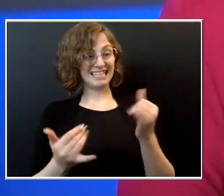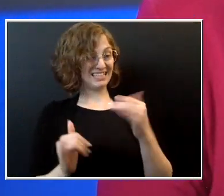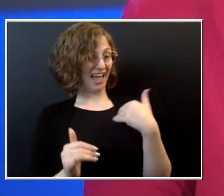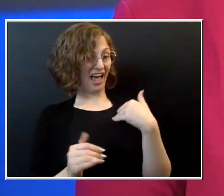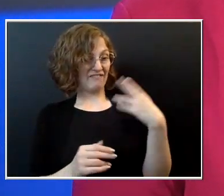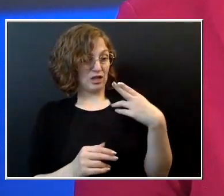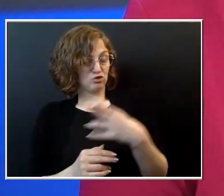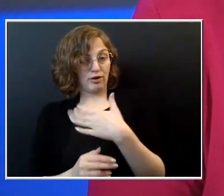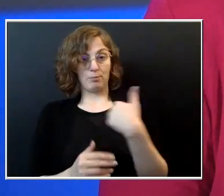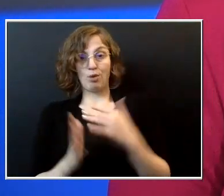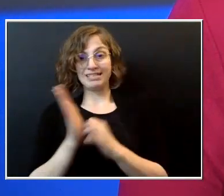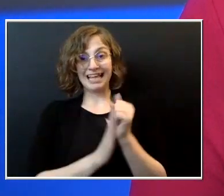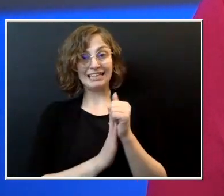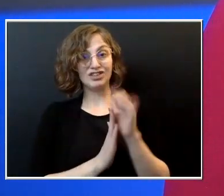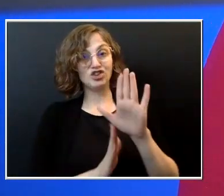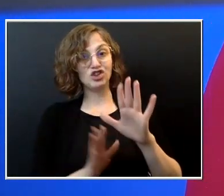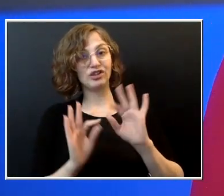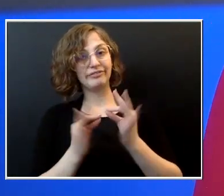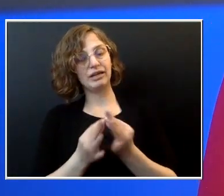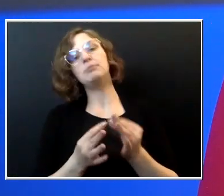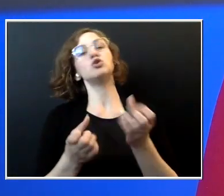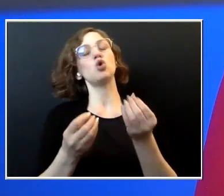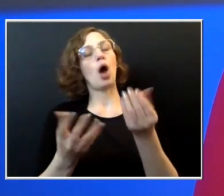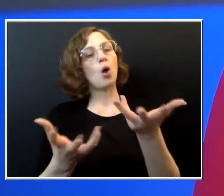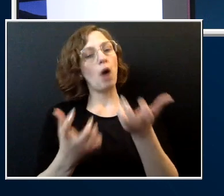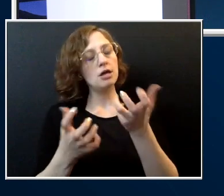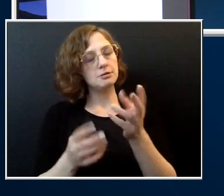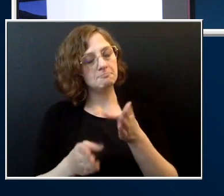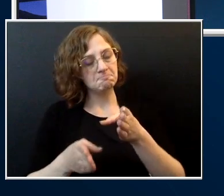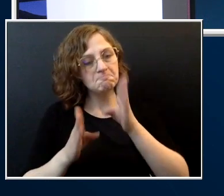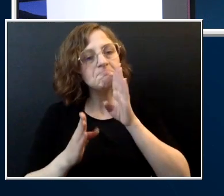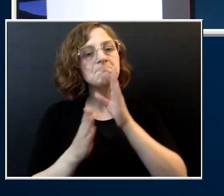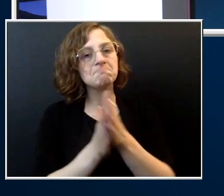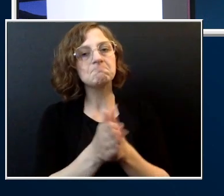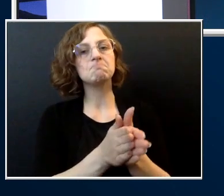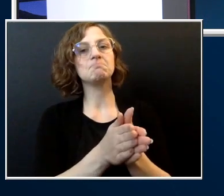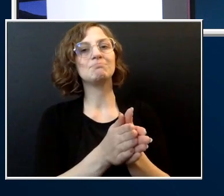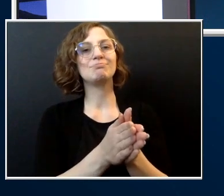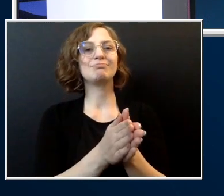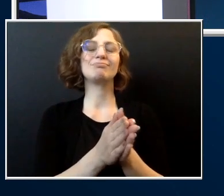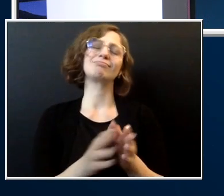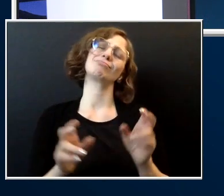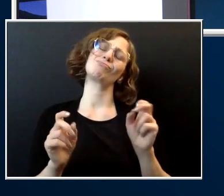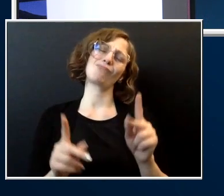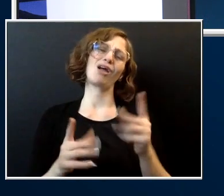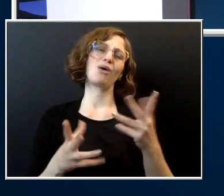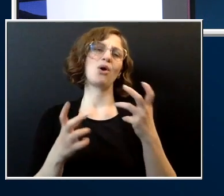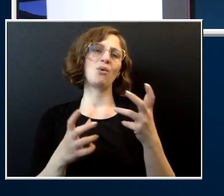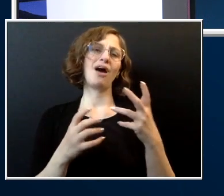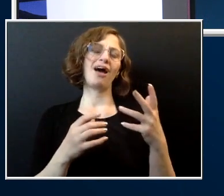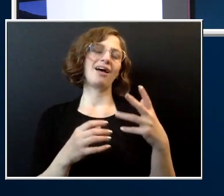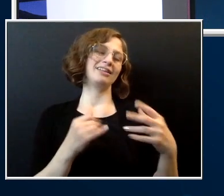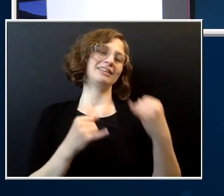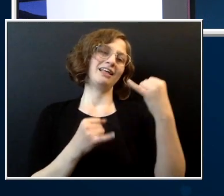family, so I want them to be vigilant. All right, let's get our takeaways today. Dr. Nye, I'll start with you. What do you want people to